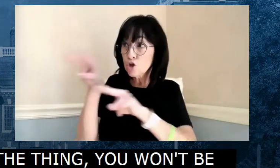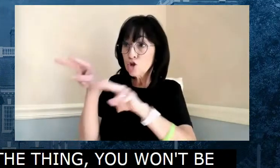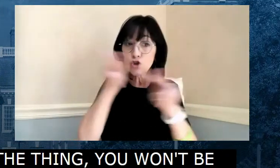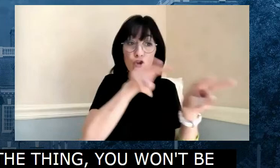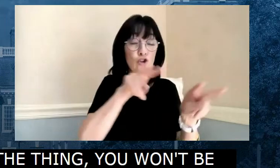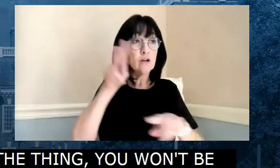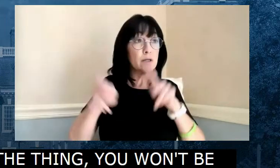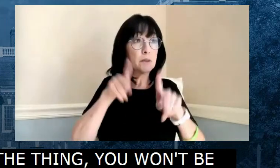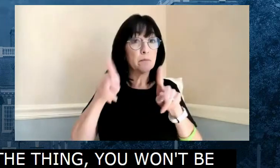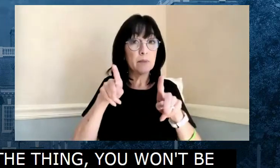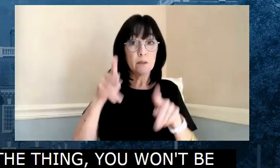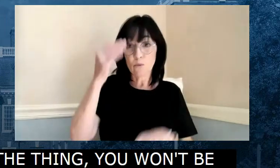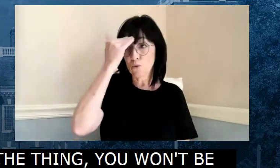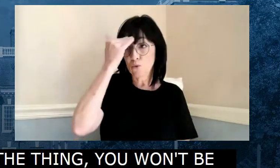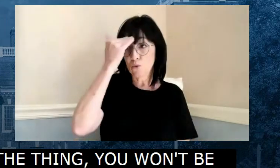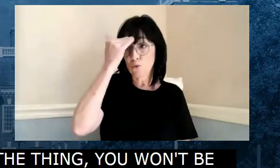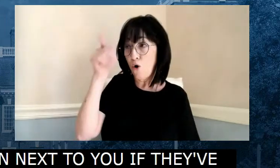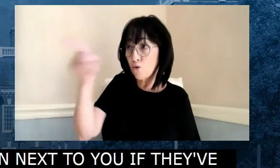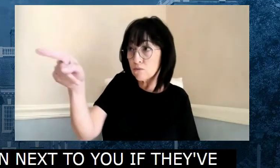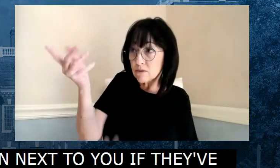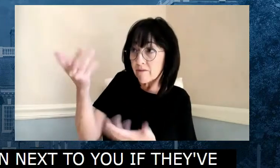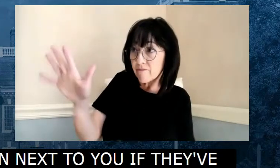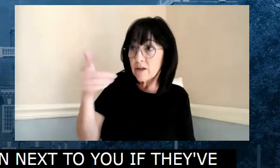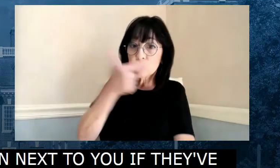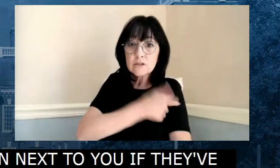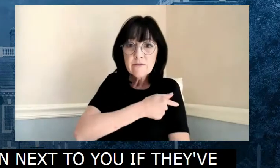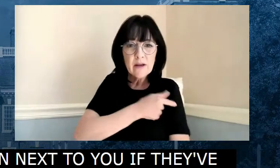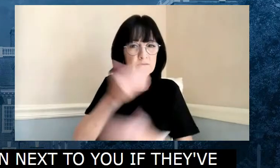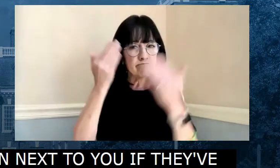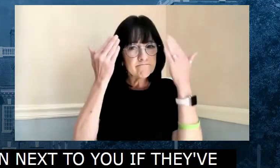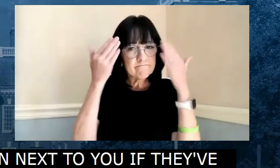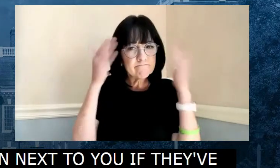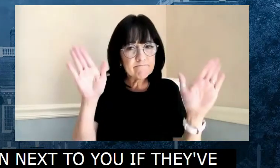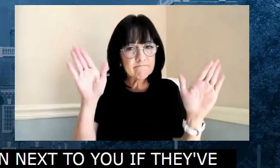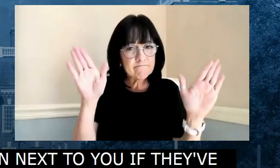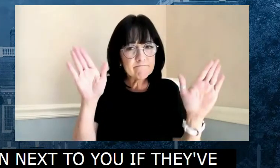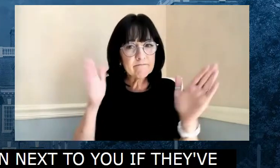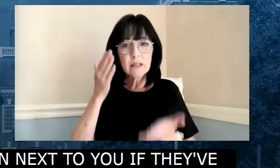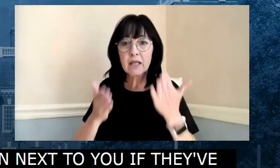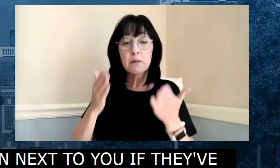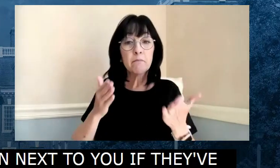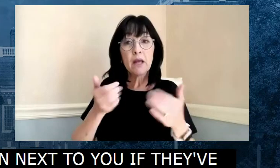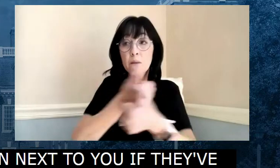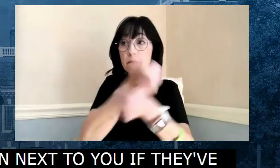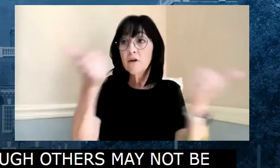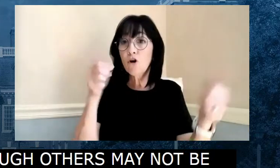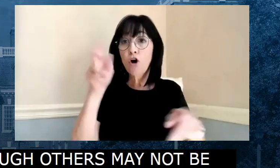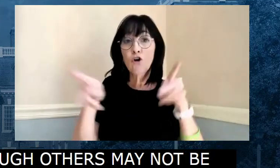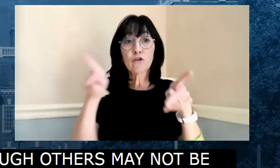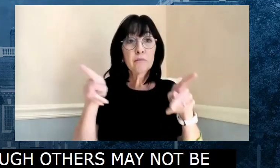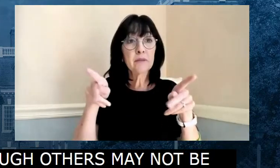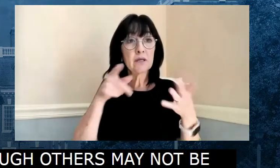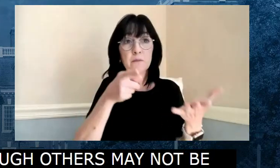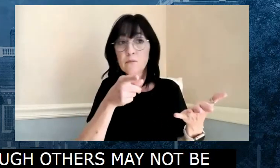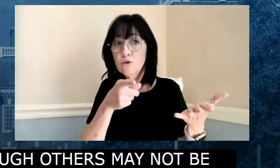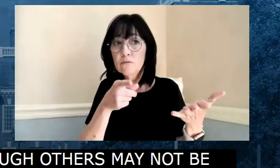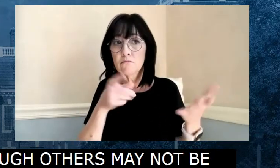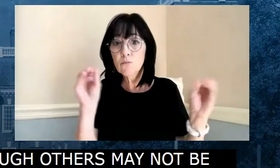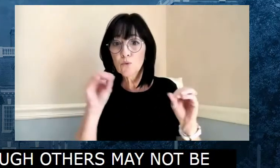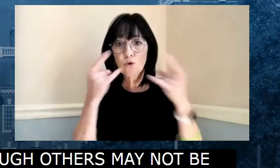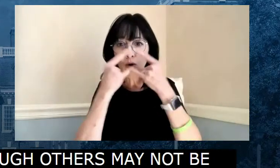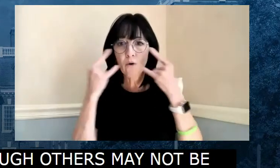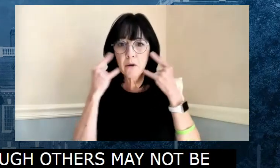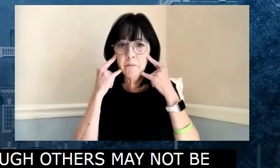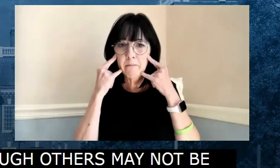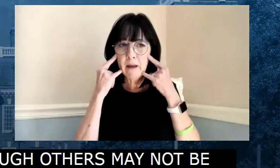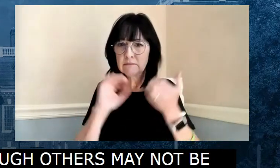been vaccinated or not. So even though others may not be wearing a mask, there's no guarantee that they've been vaccinated and that you